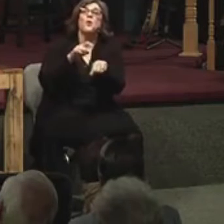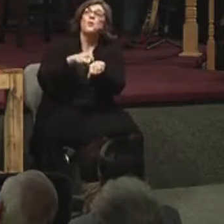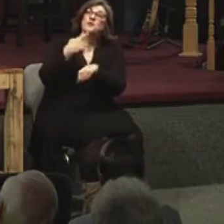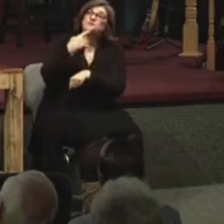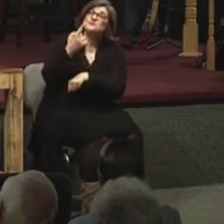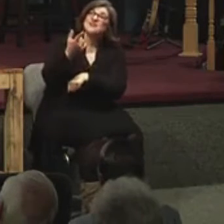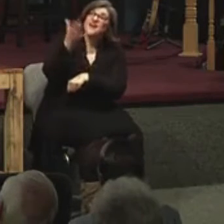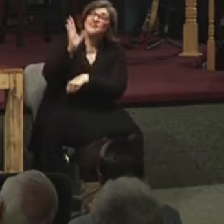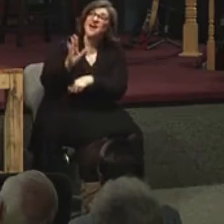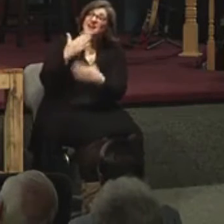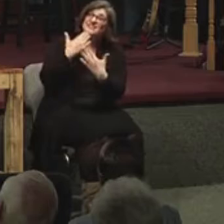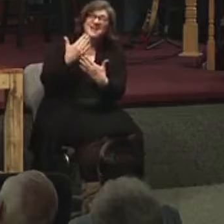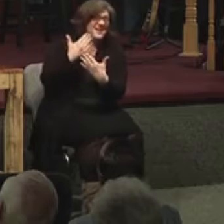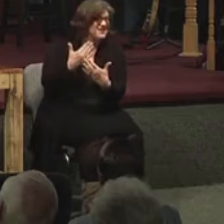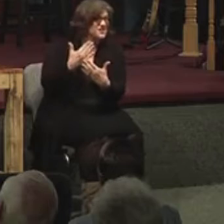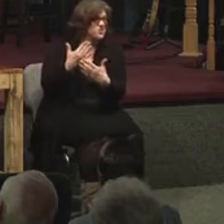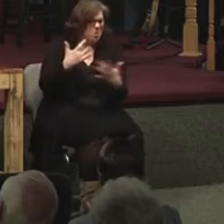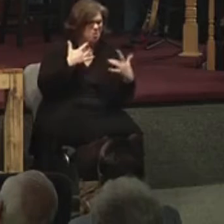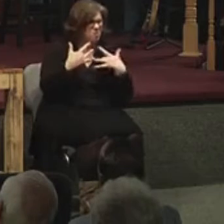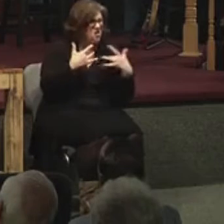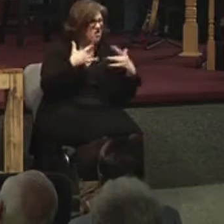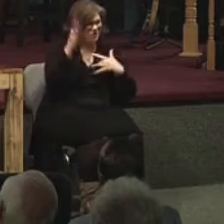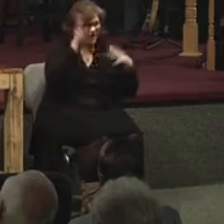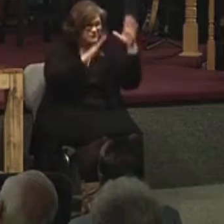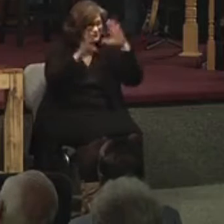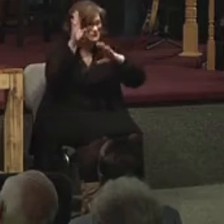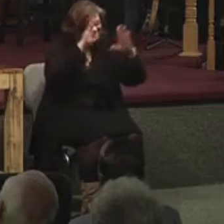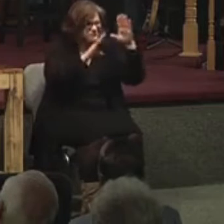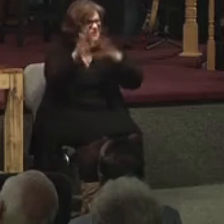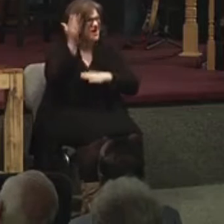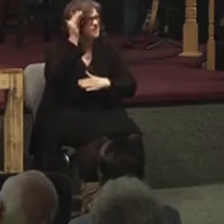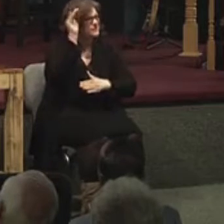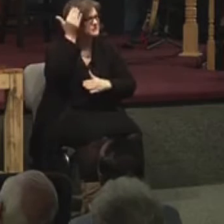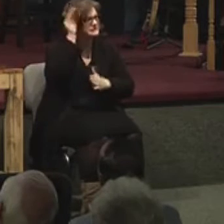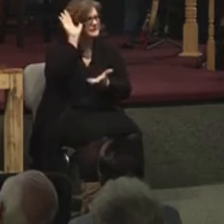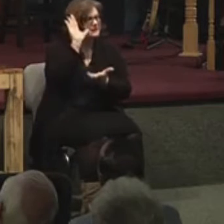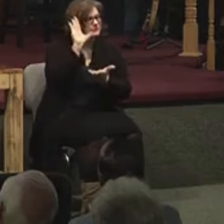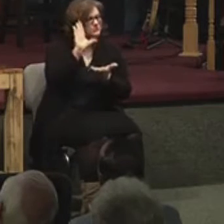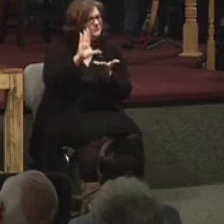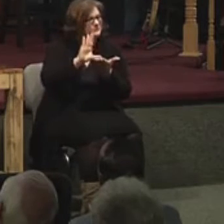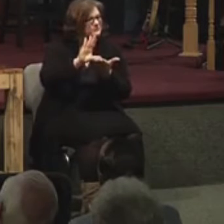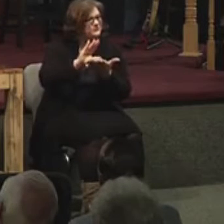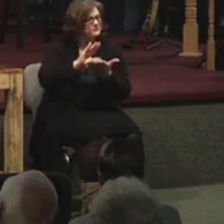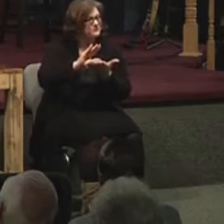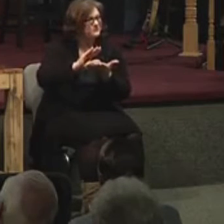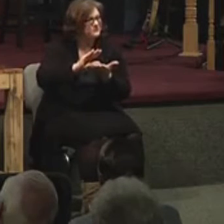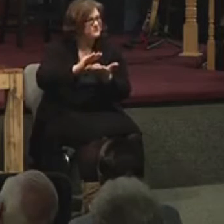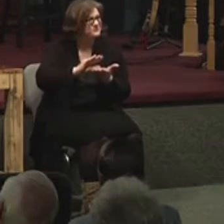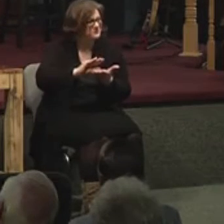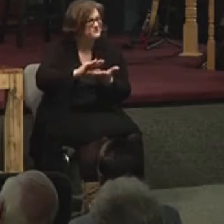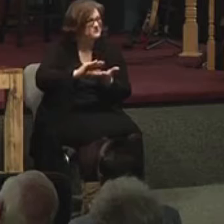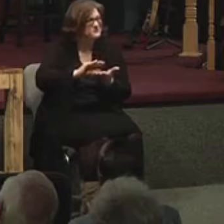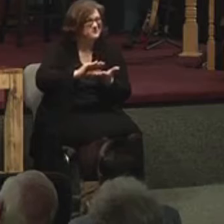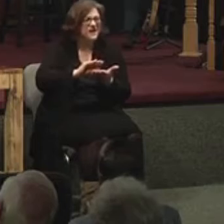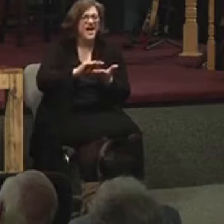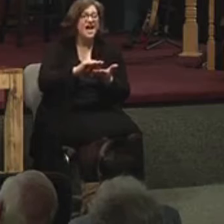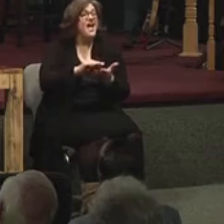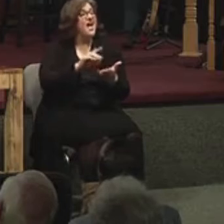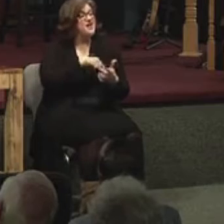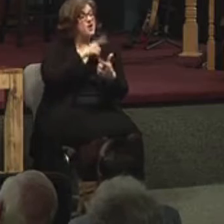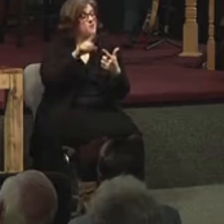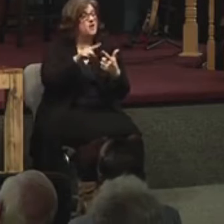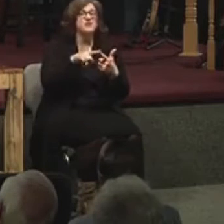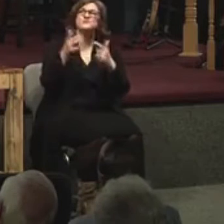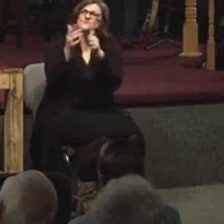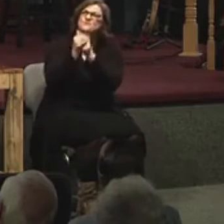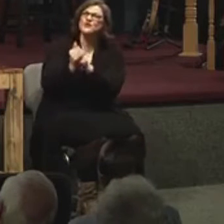They're not going to drag you down anymore because you recognize how much he has already blessed you with. And you recognize that the one who's blessed